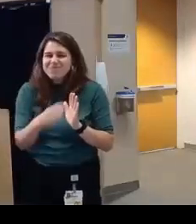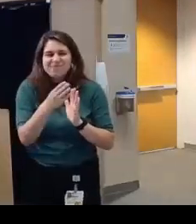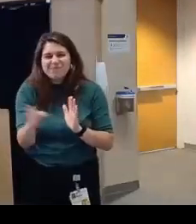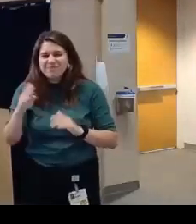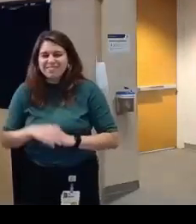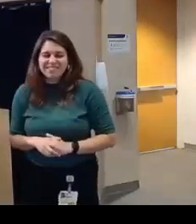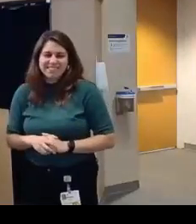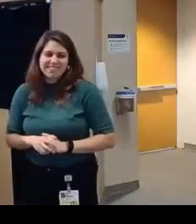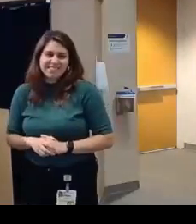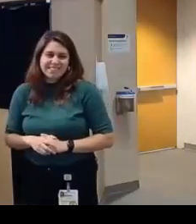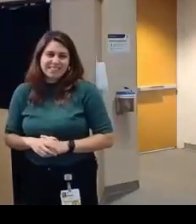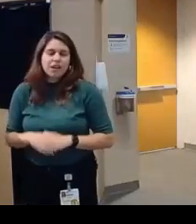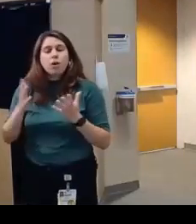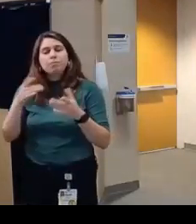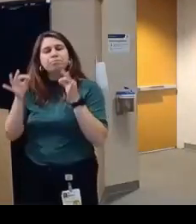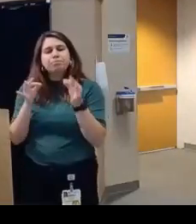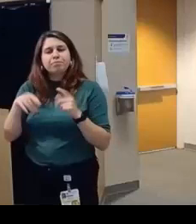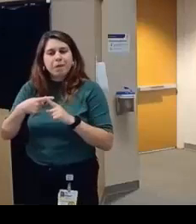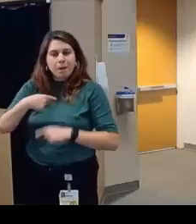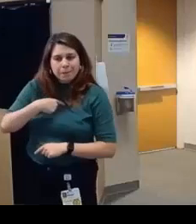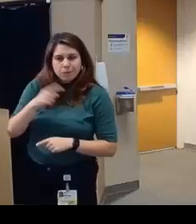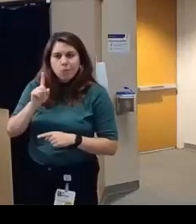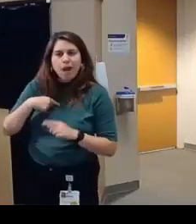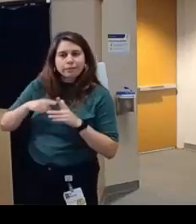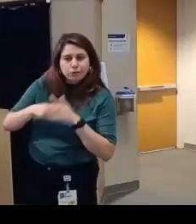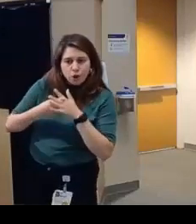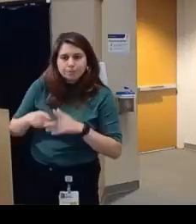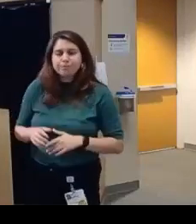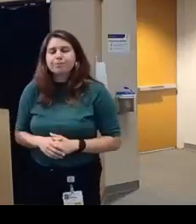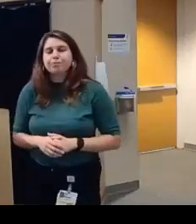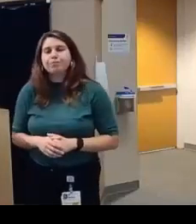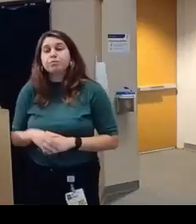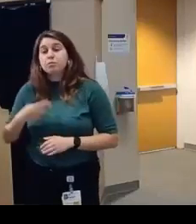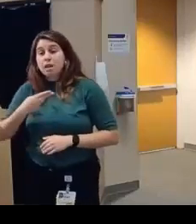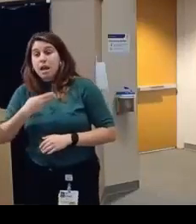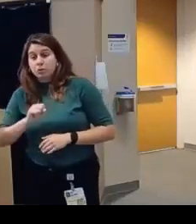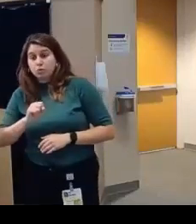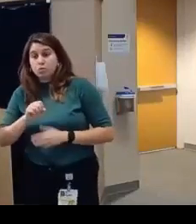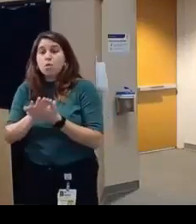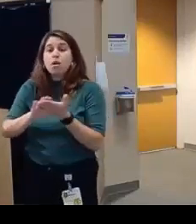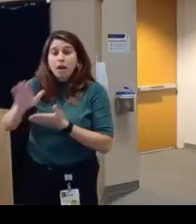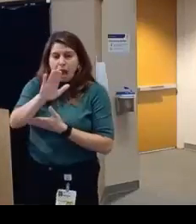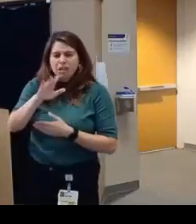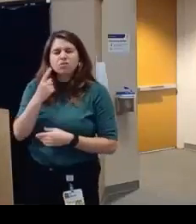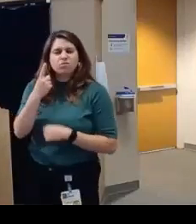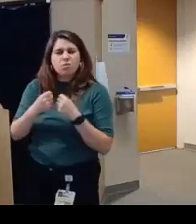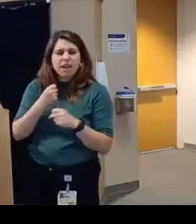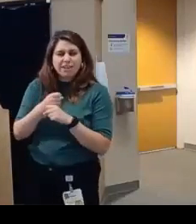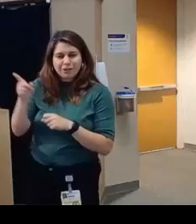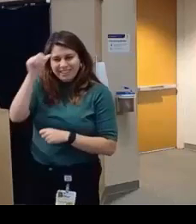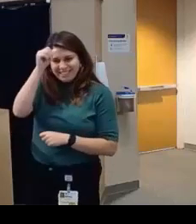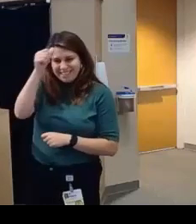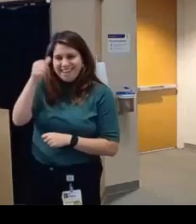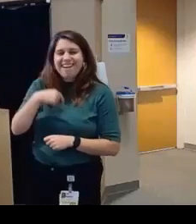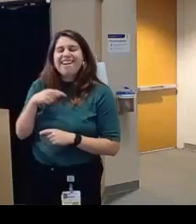turns. So a little bit about me, where I started. In between high school and college, I spent first a year in India, which